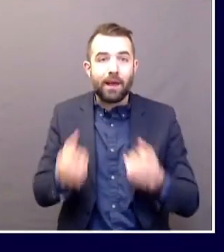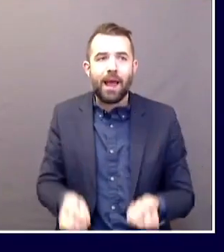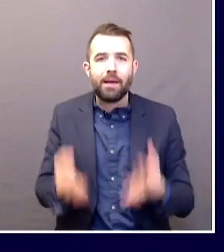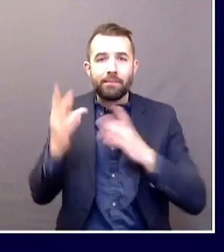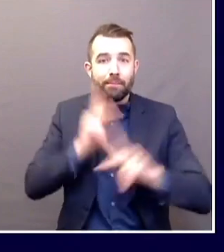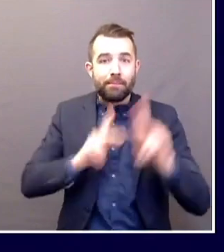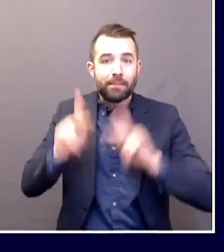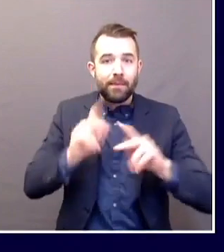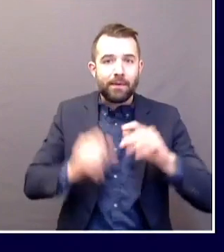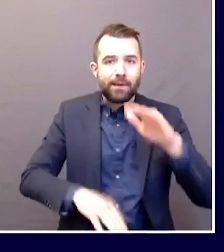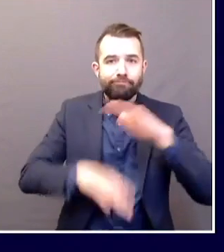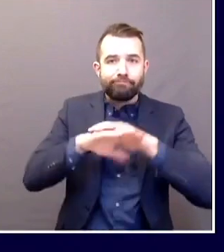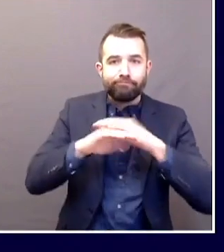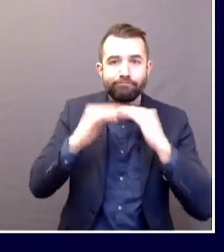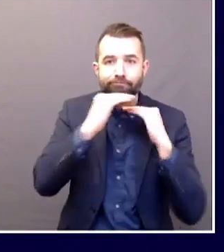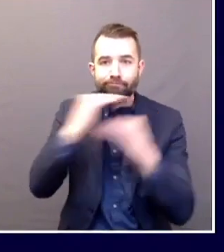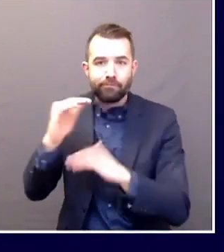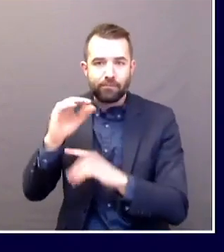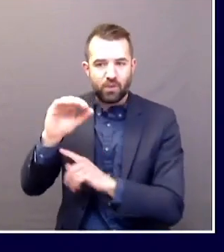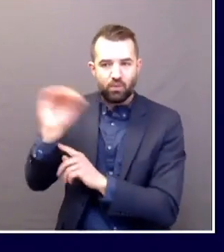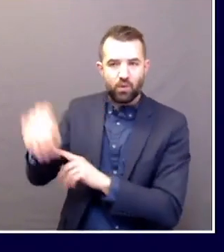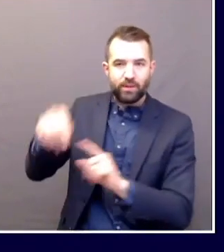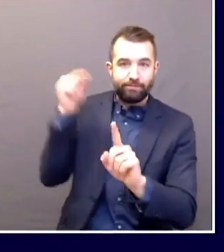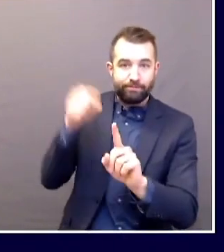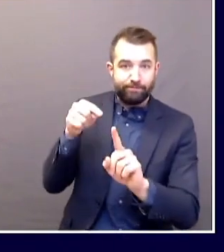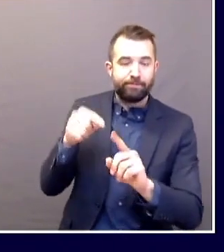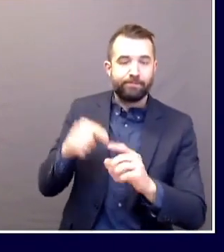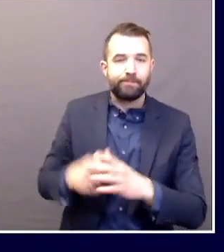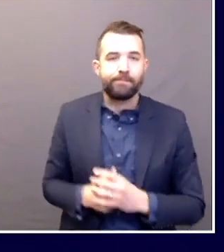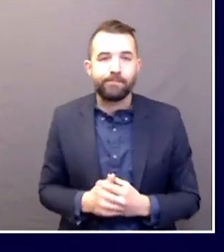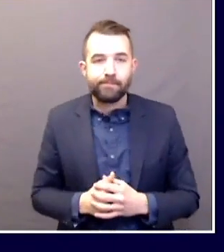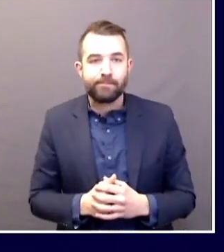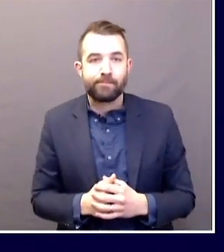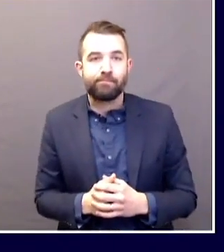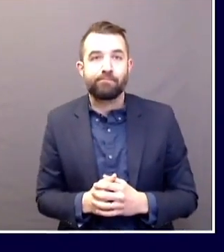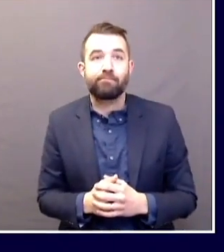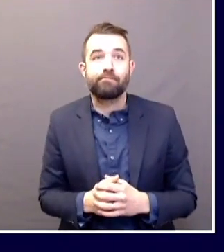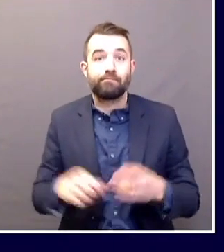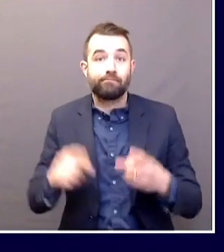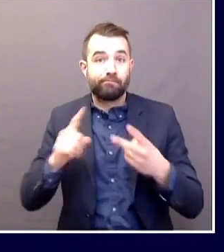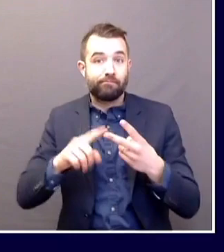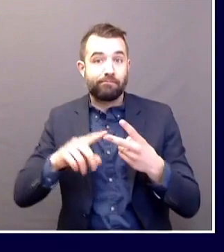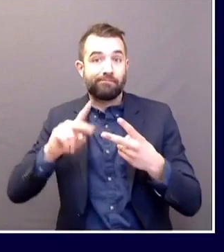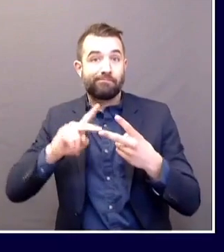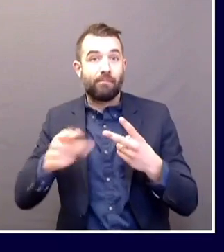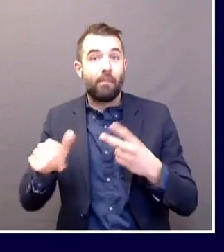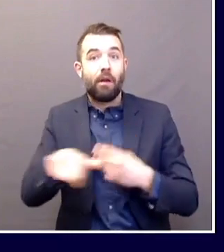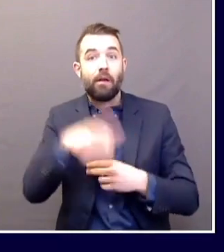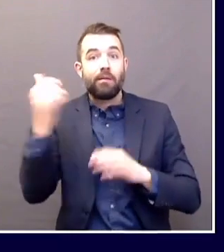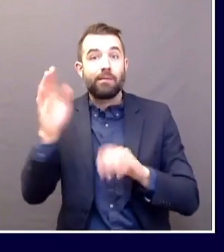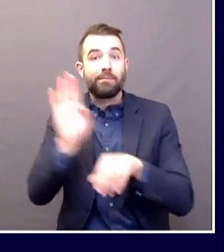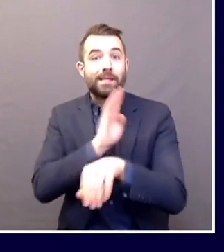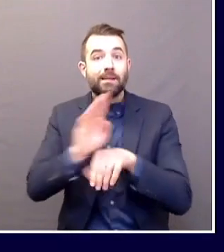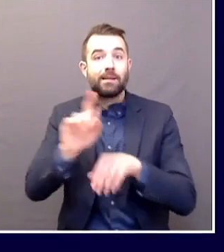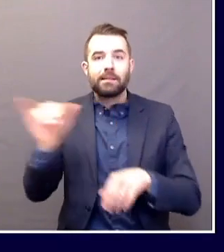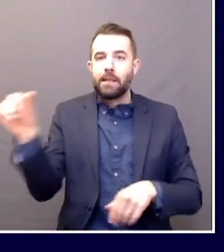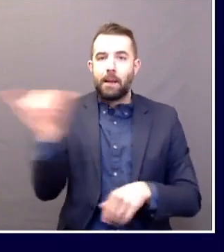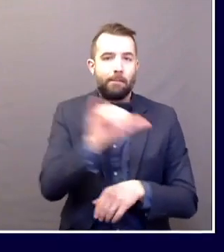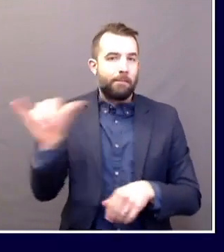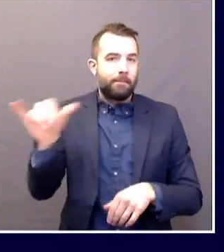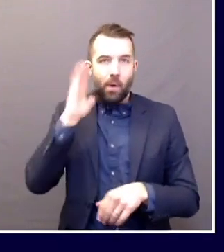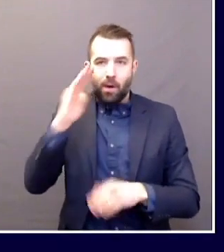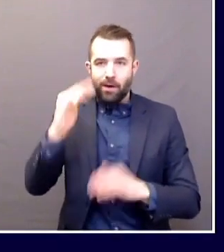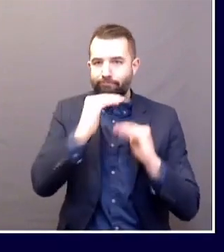increase capacity limits across all economic sectors to provide a measure of uniformity and predictability. So for